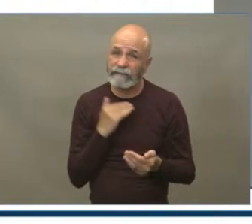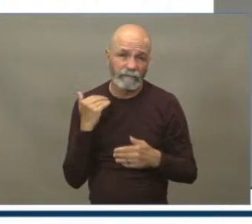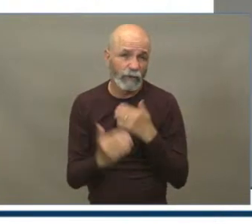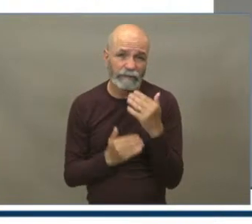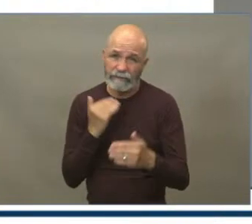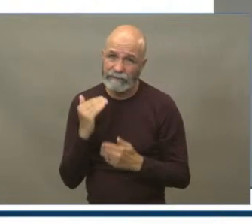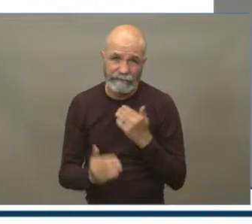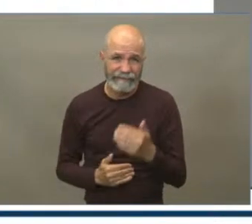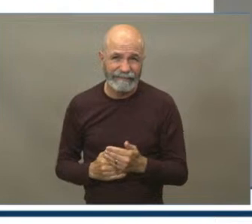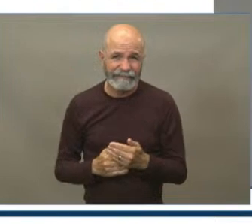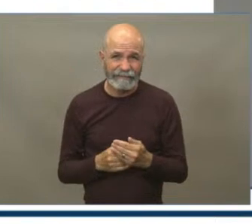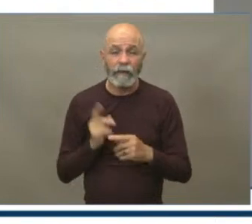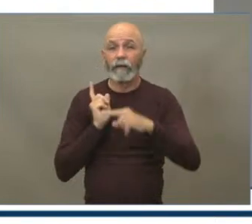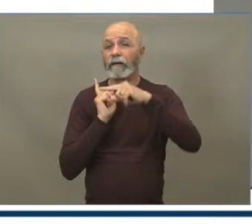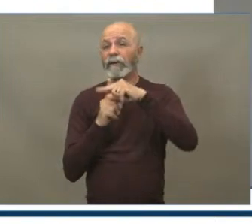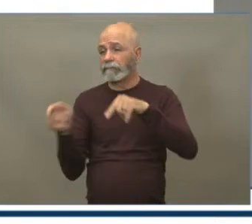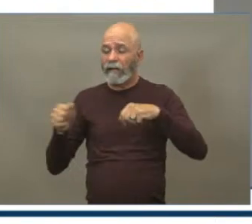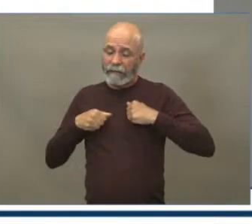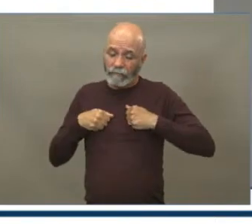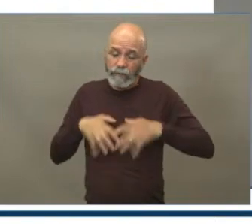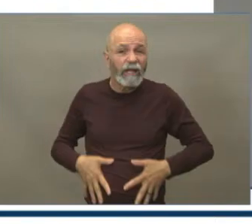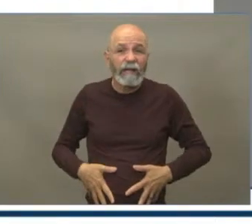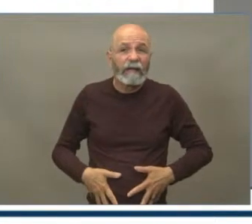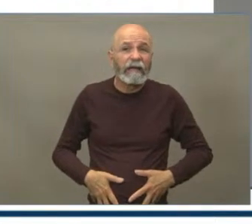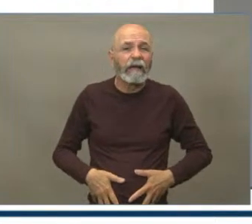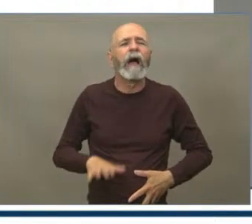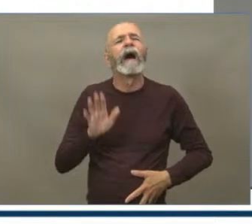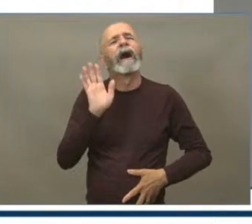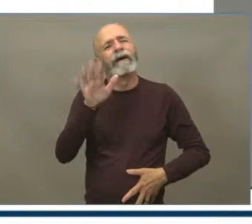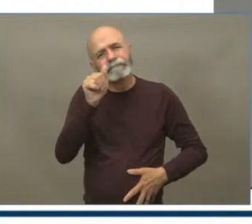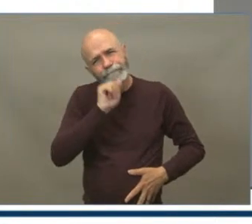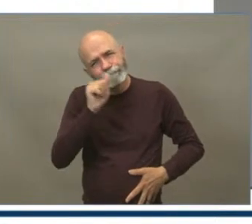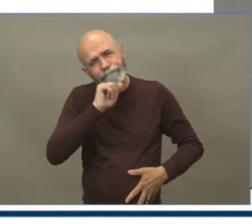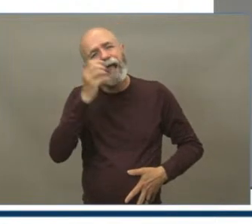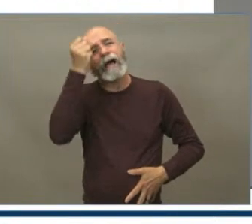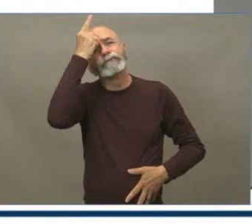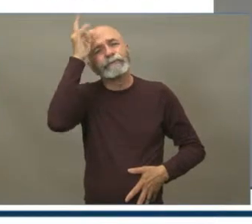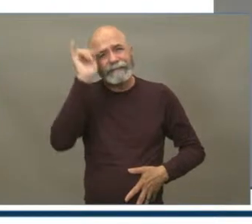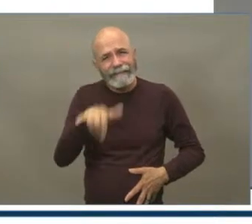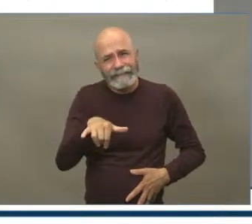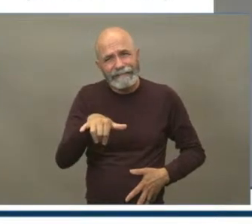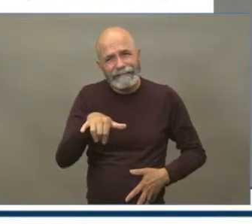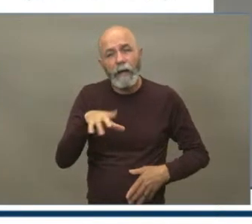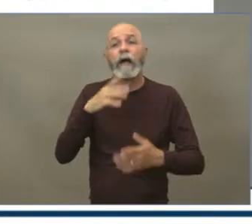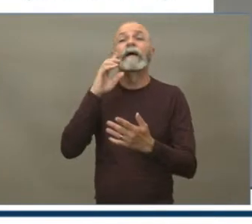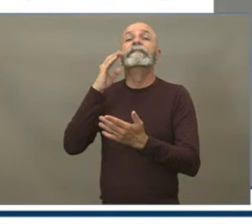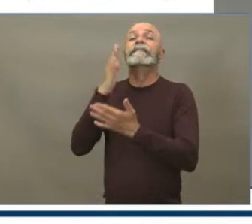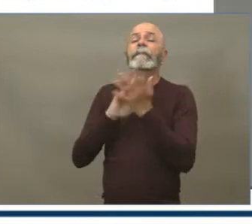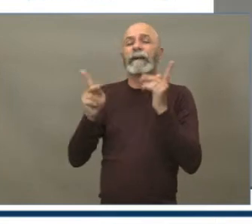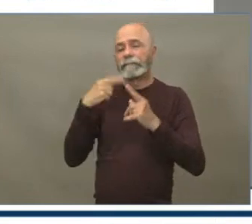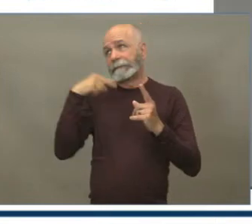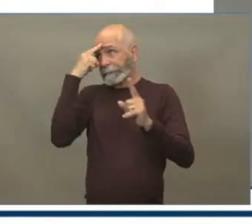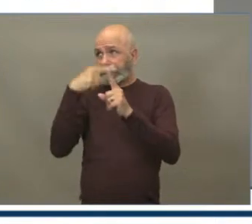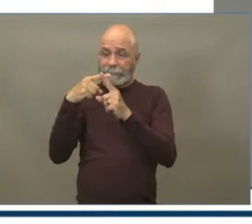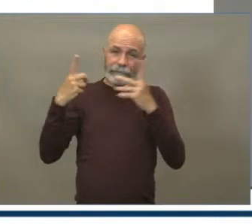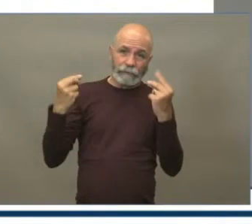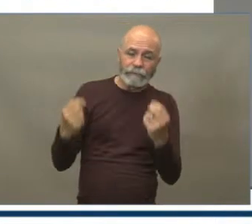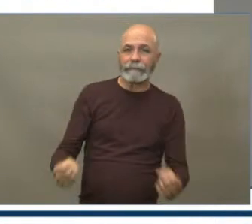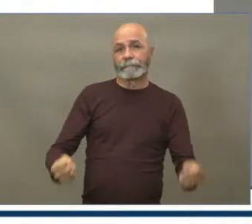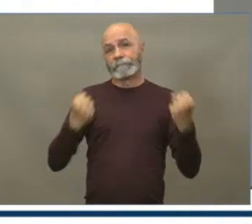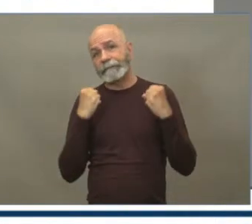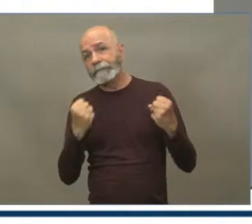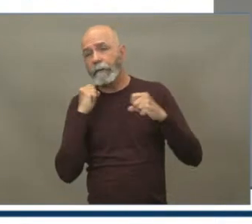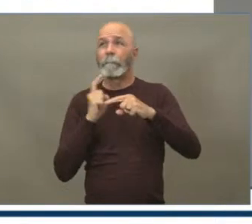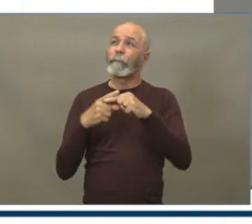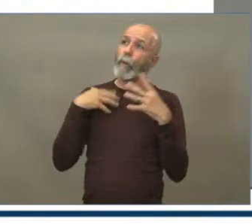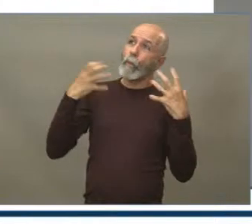okay. It's hard for people who look forward to going to the gym, meeting friends for coffee, and going to work. Sometimes